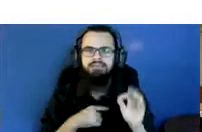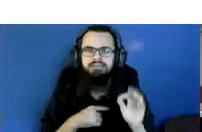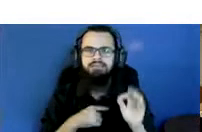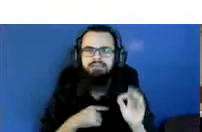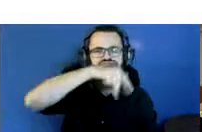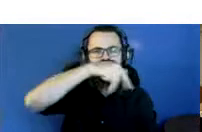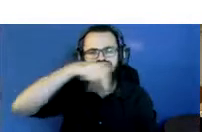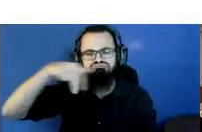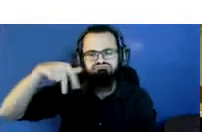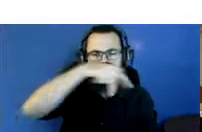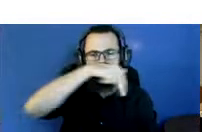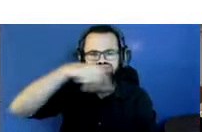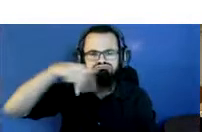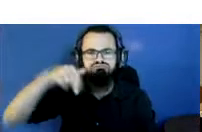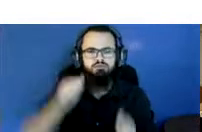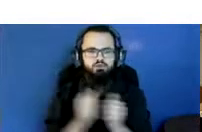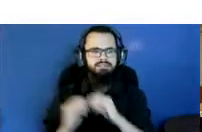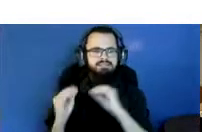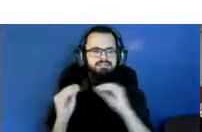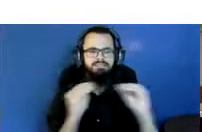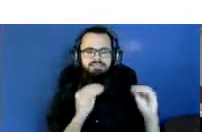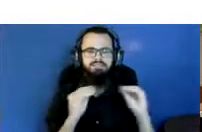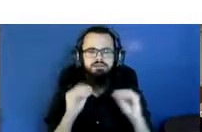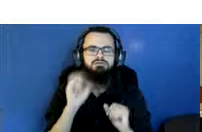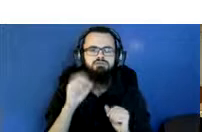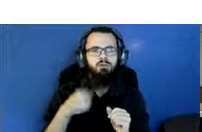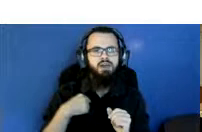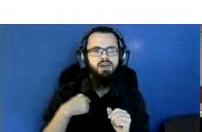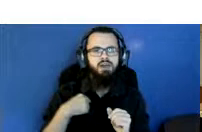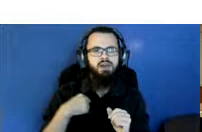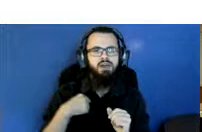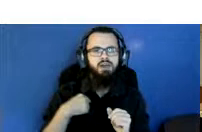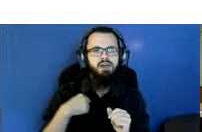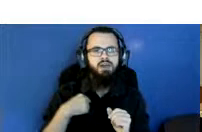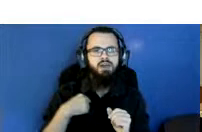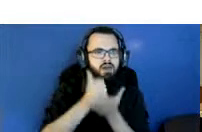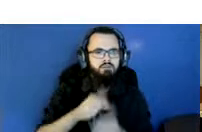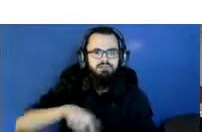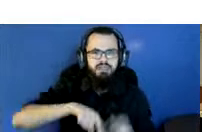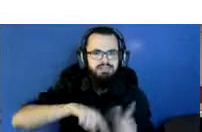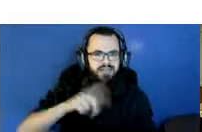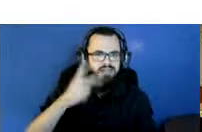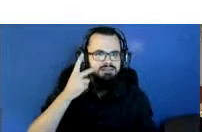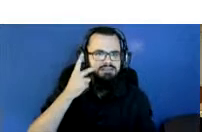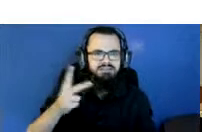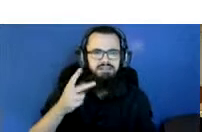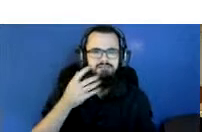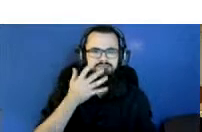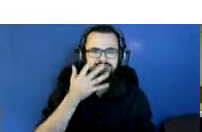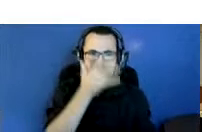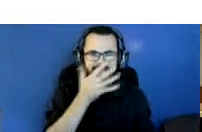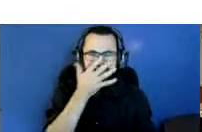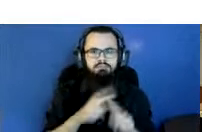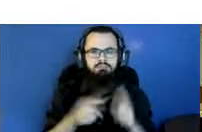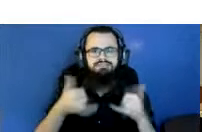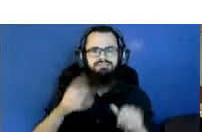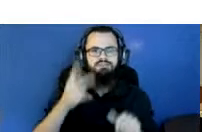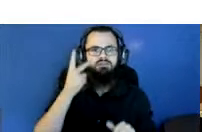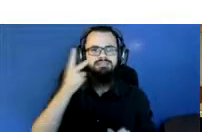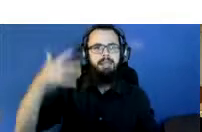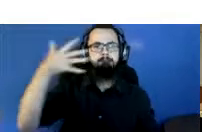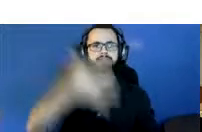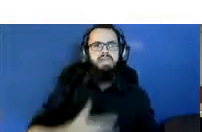to counteract them not being able to see my face so much. But over the last year, I mean, we really didn't